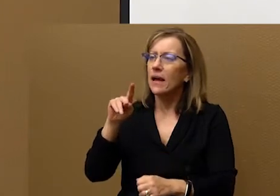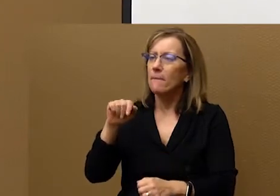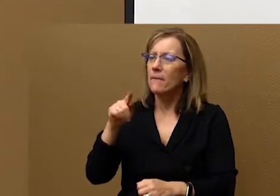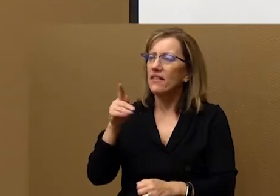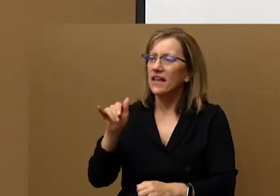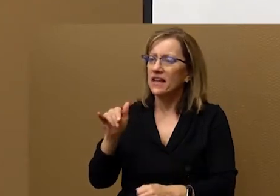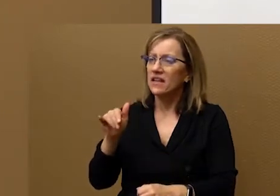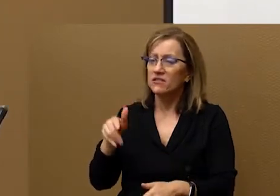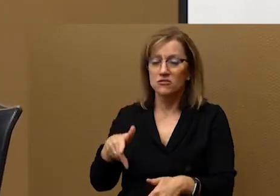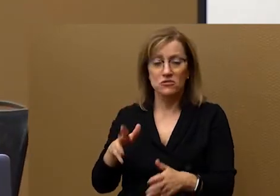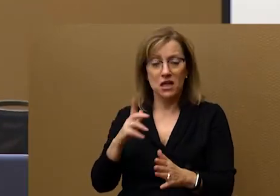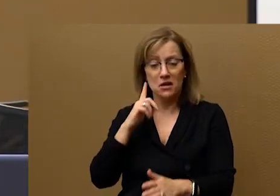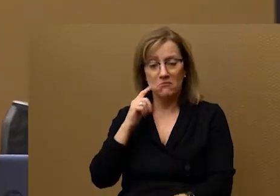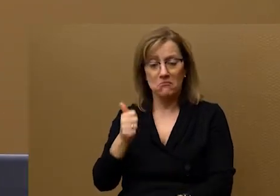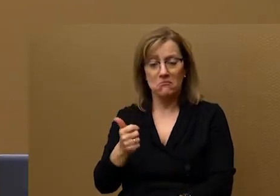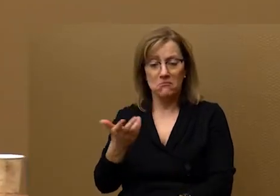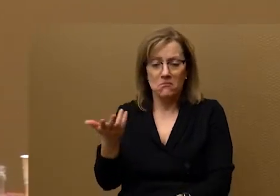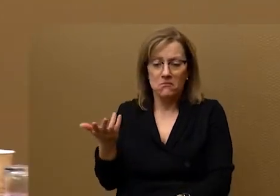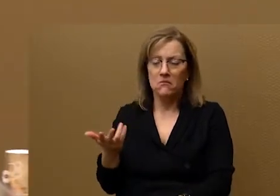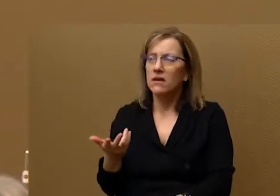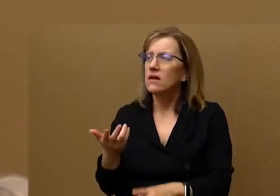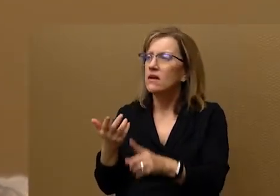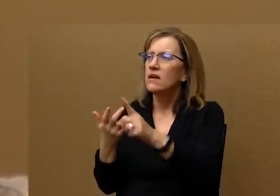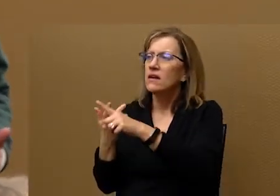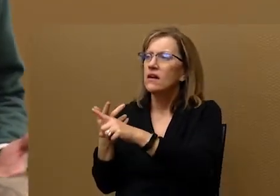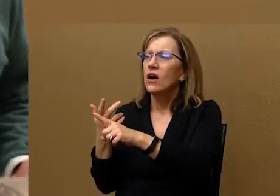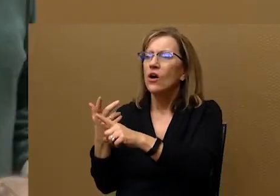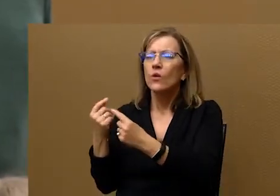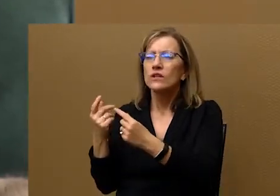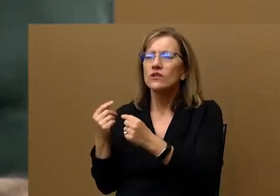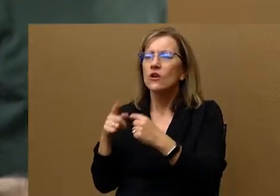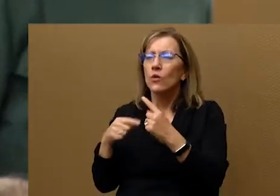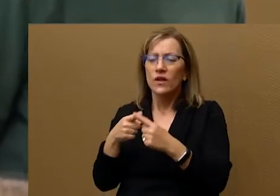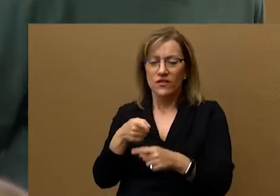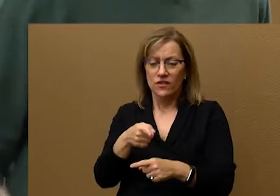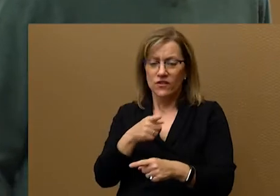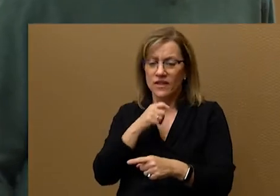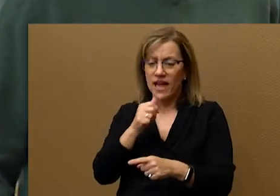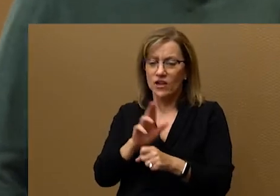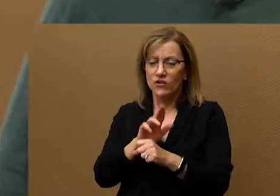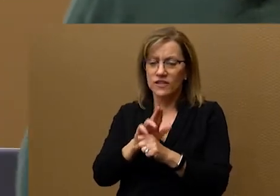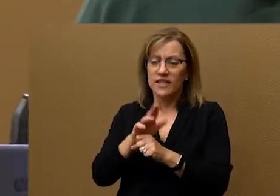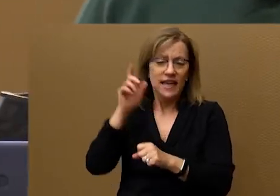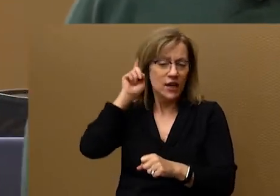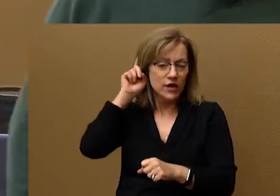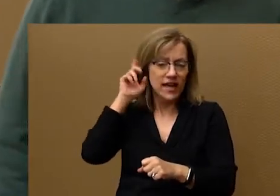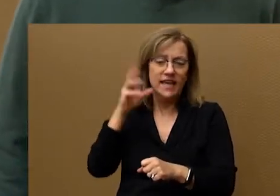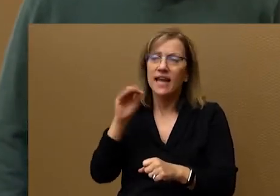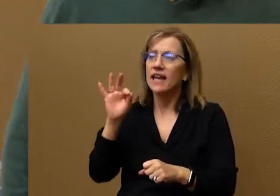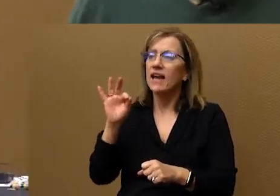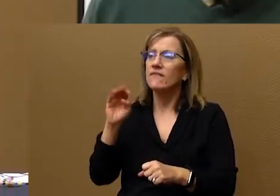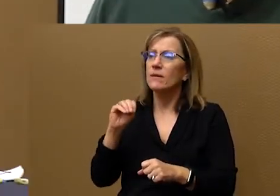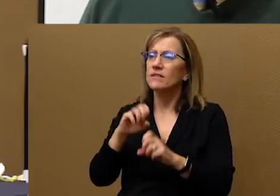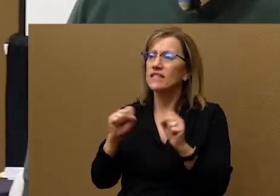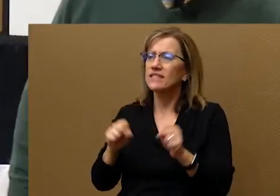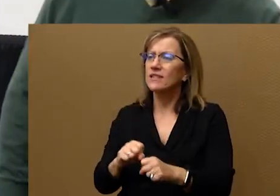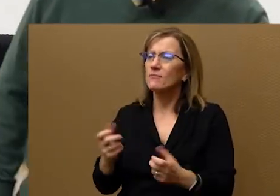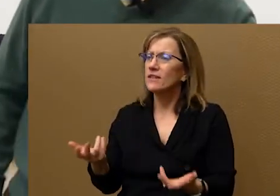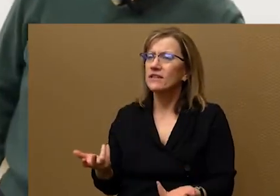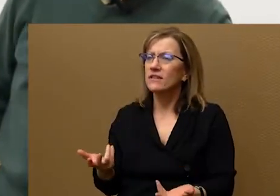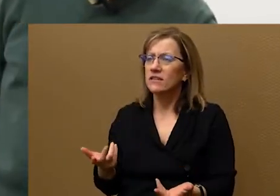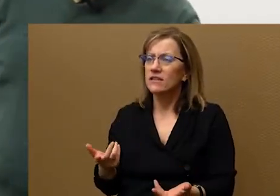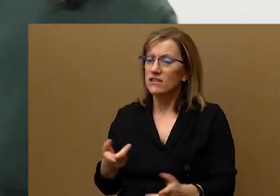just, What do you do when they're not using their hearing aids or the FM system? Yeah, other than saying you